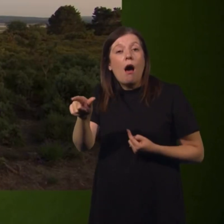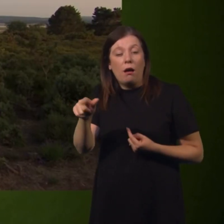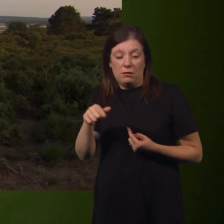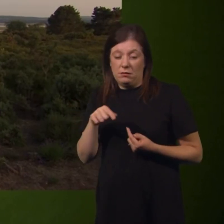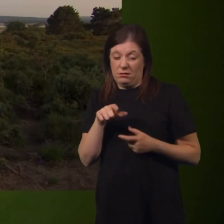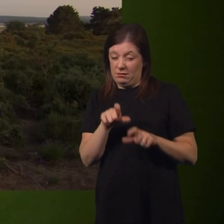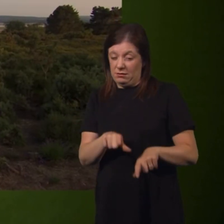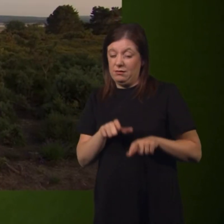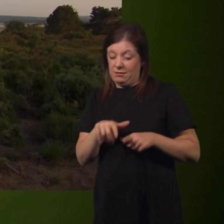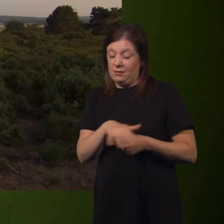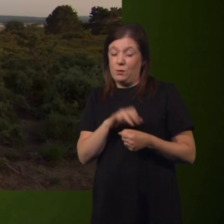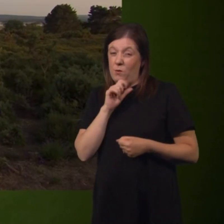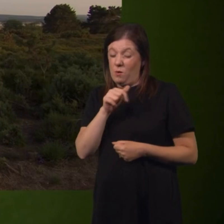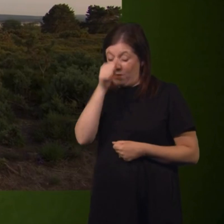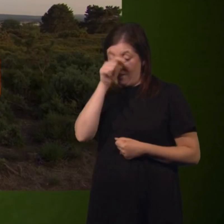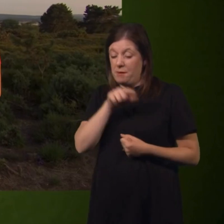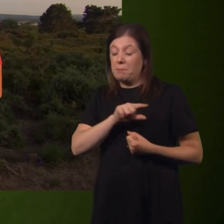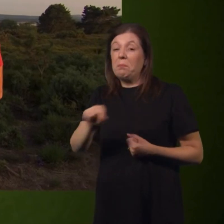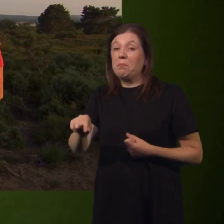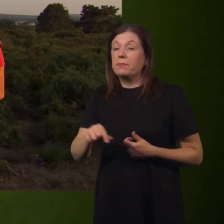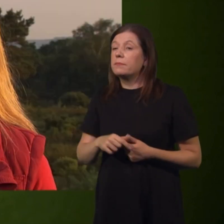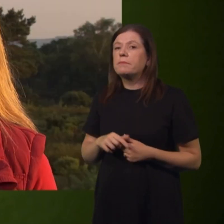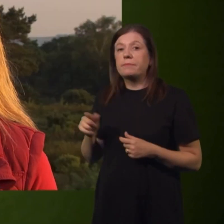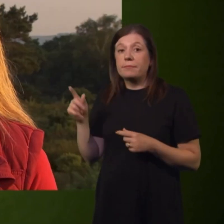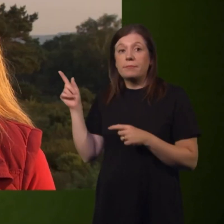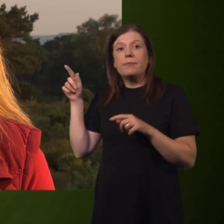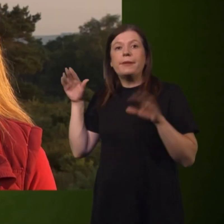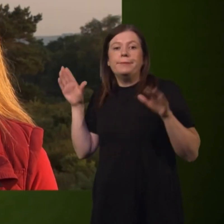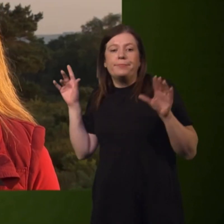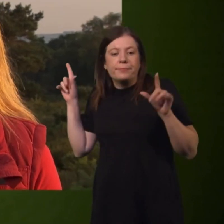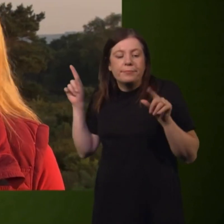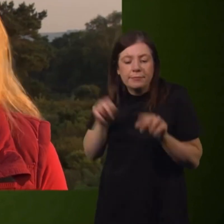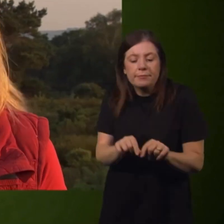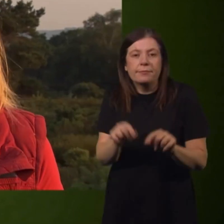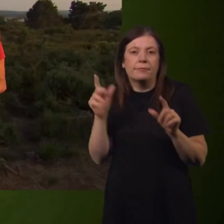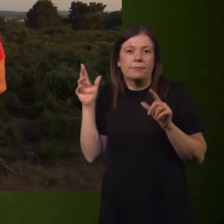around for much longer. Although the parents will feed it for a while, won't they? They'll continue to feed it.